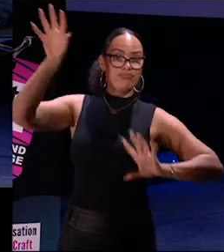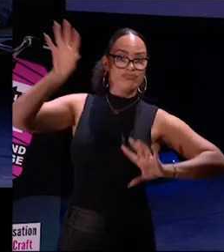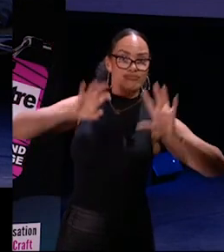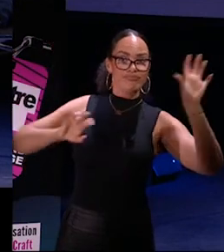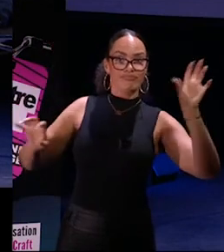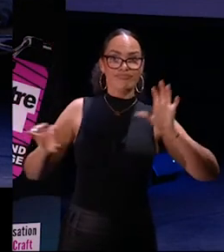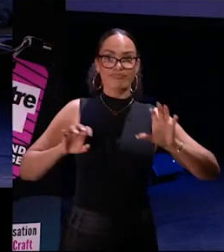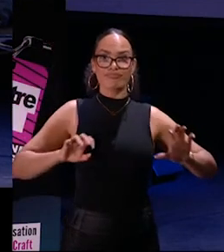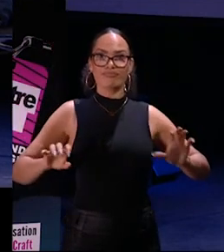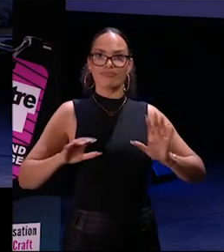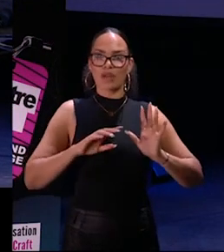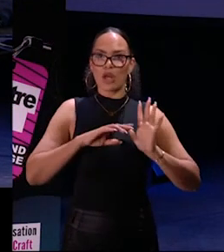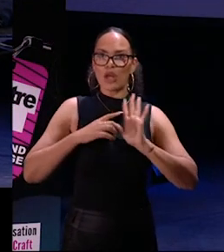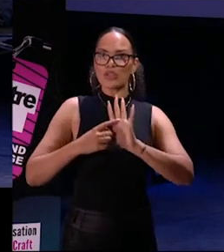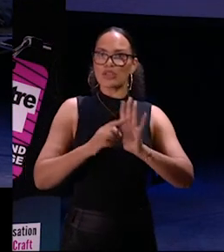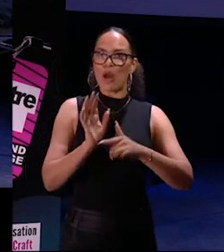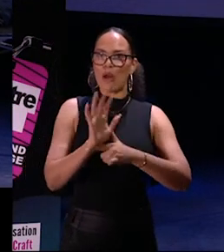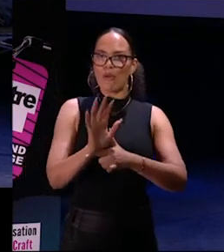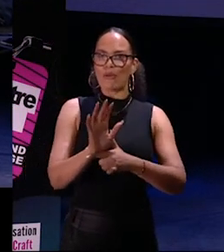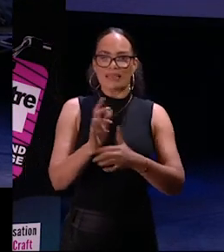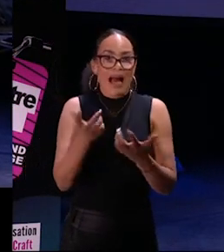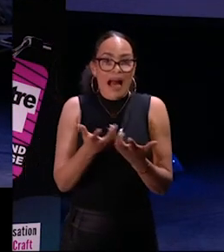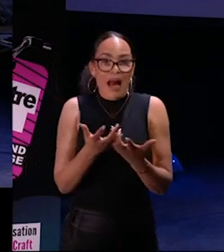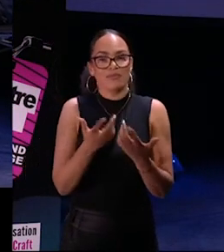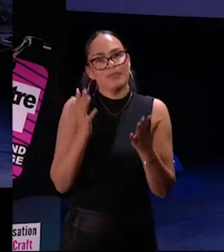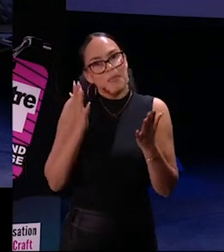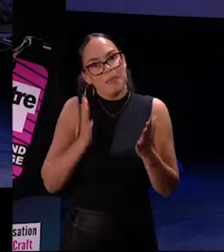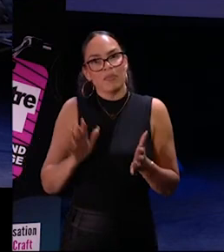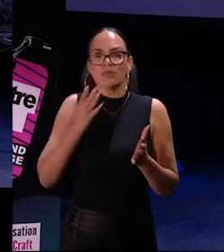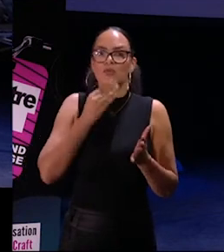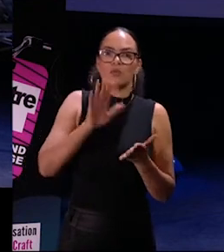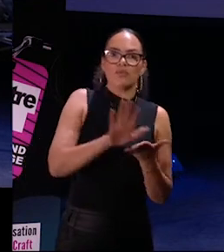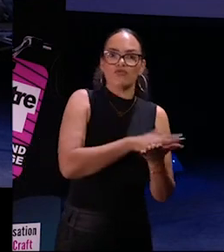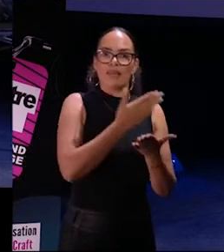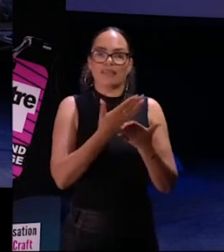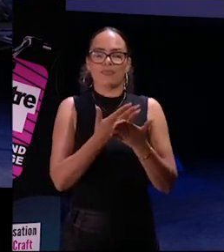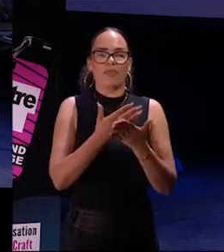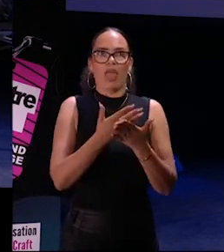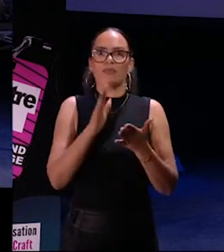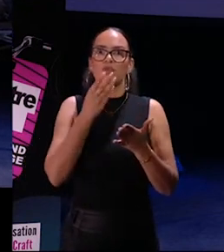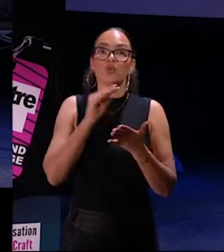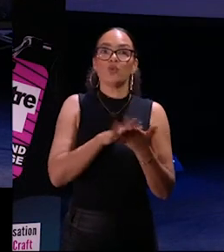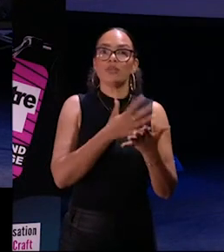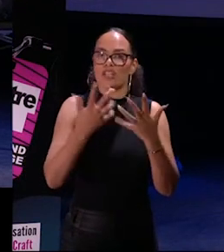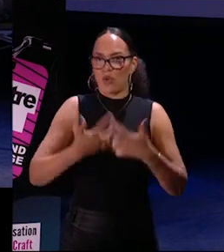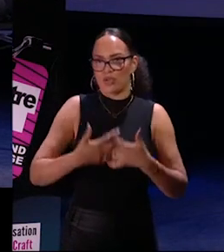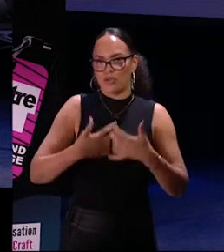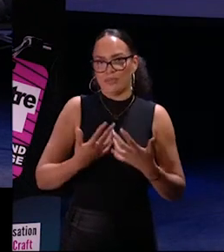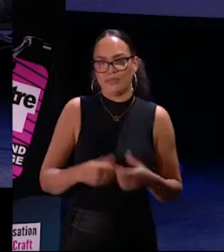and the best way to try and translate that is by using the technology that's available to you, and that would be editing software,